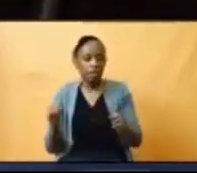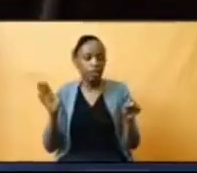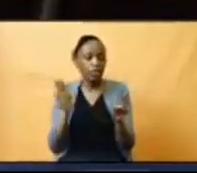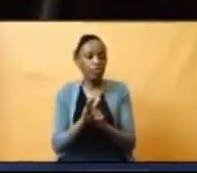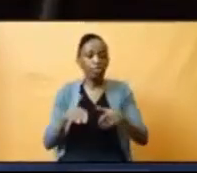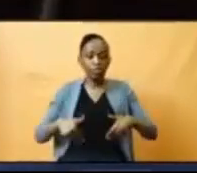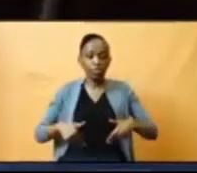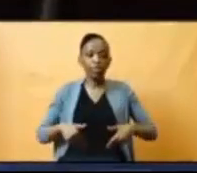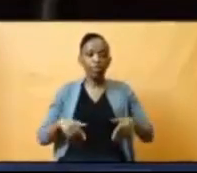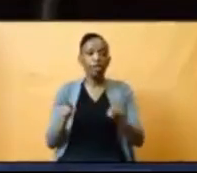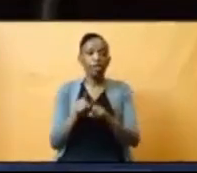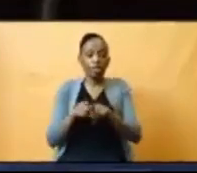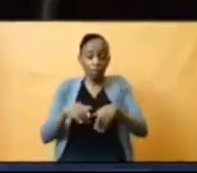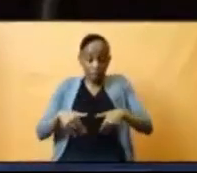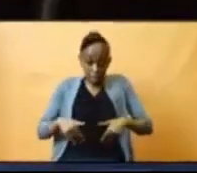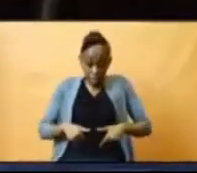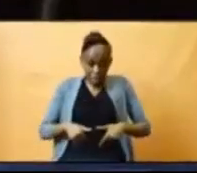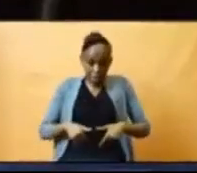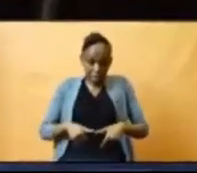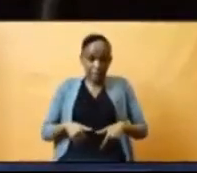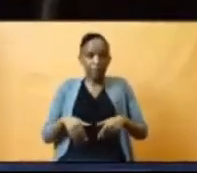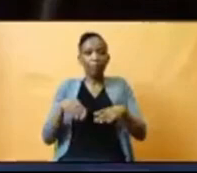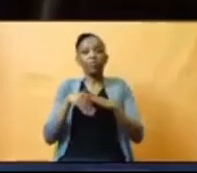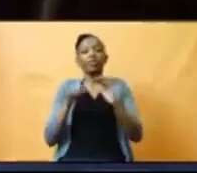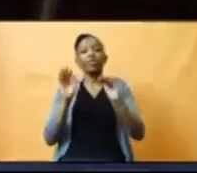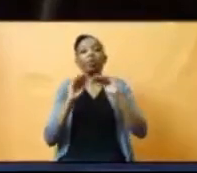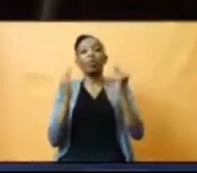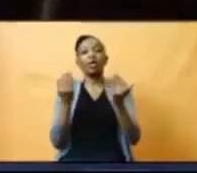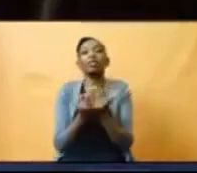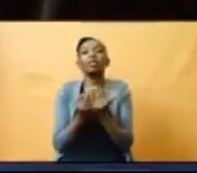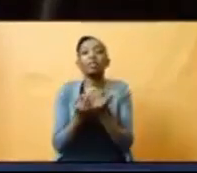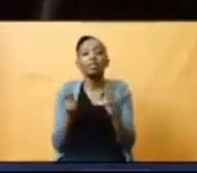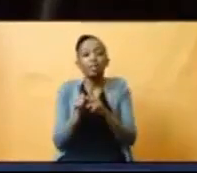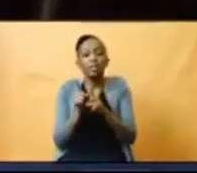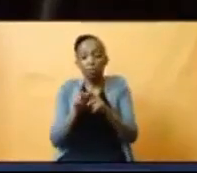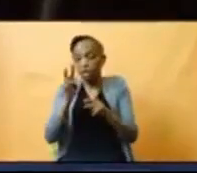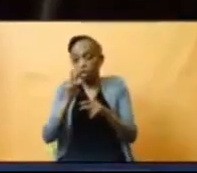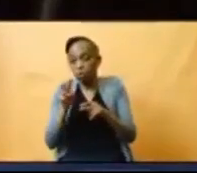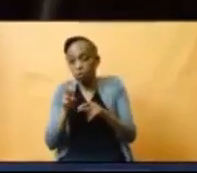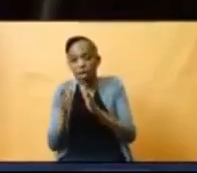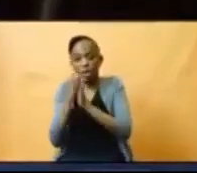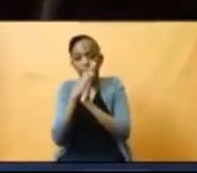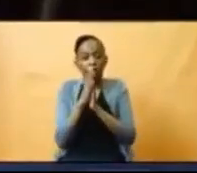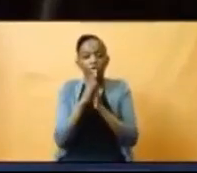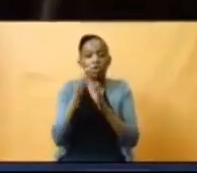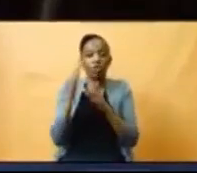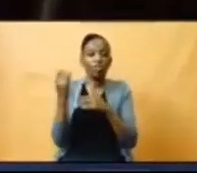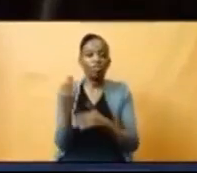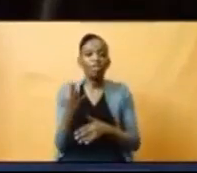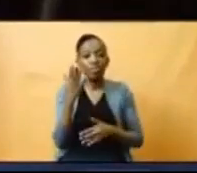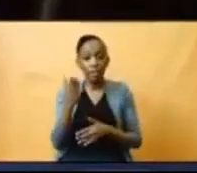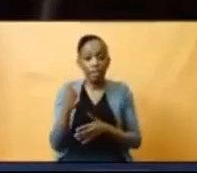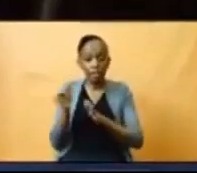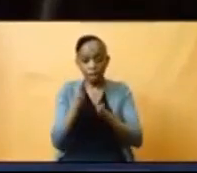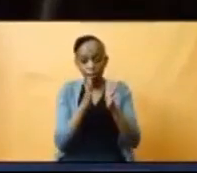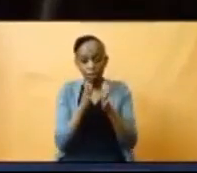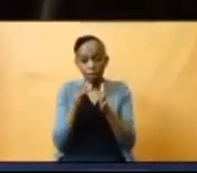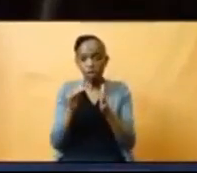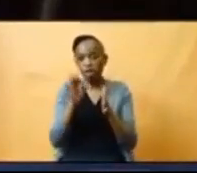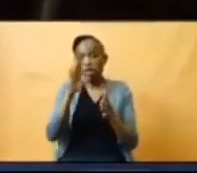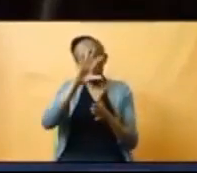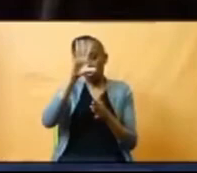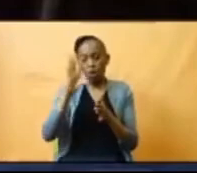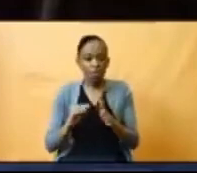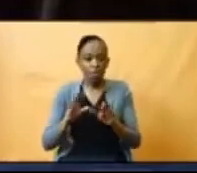young people, the youngest population in the world, and looking at the narrative of whether this is an opportunity for